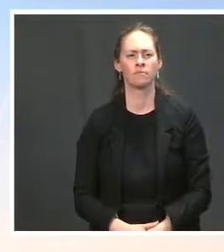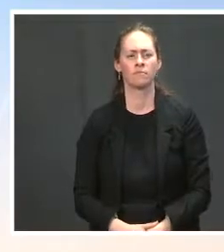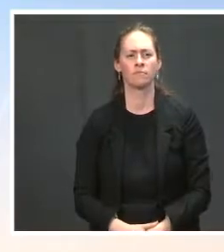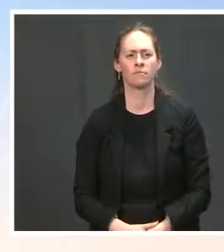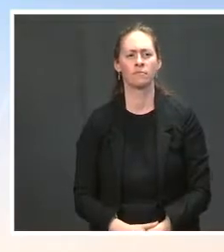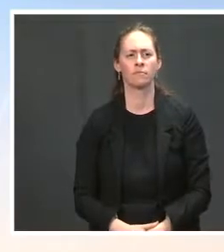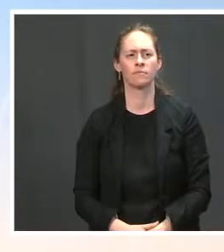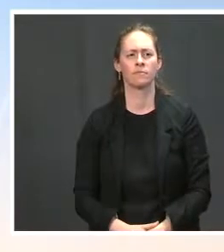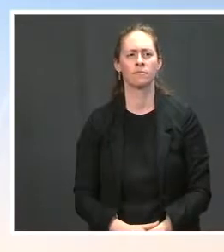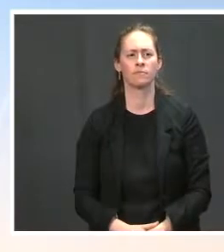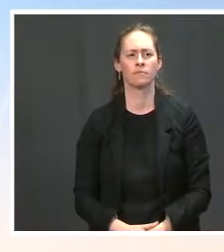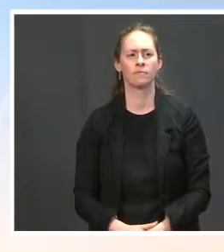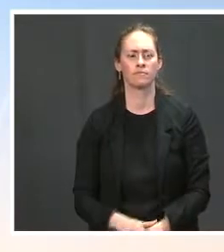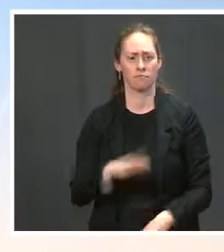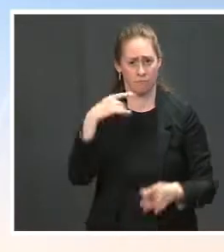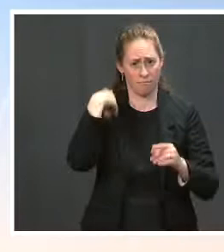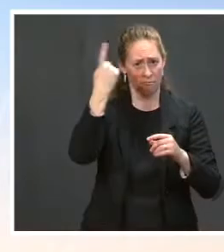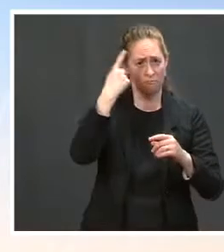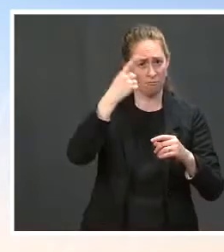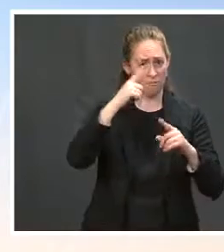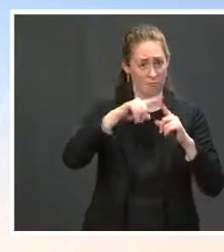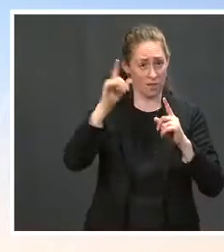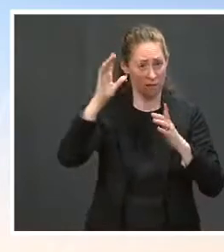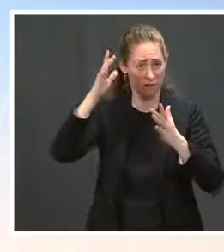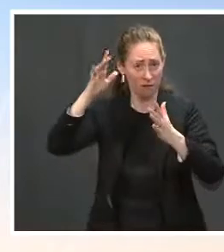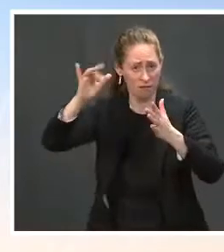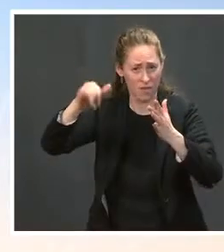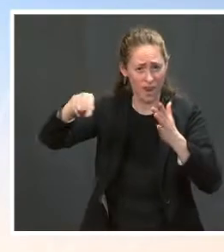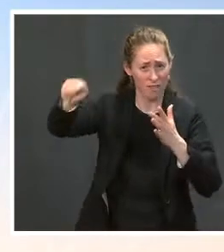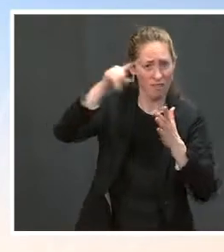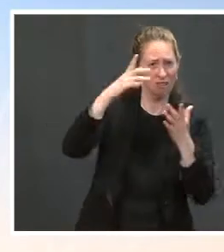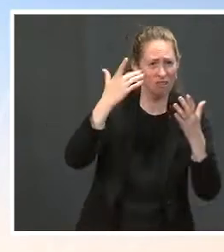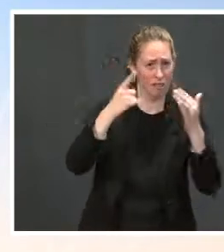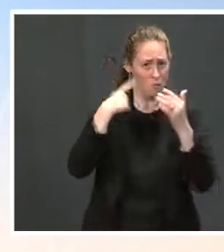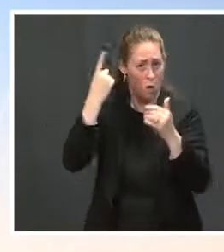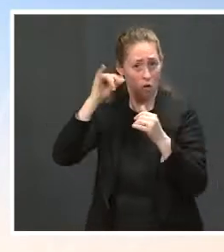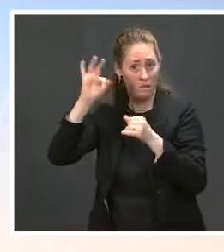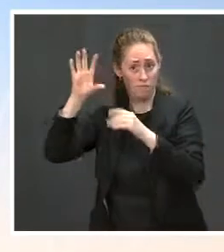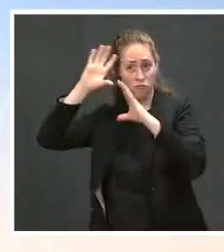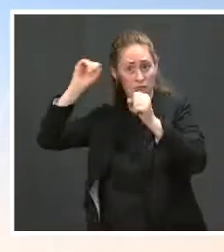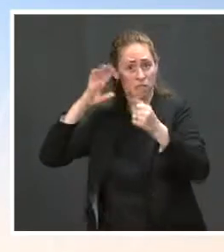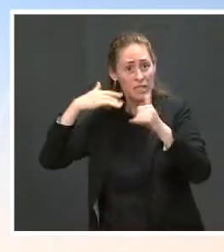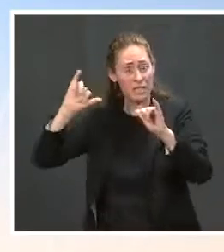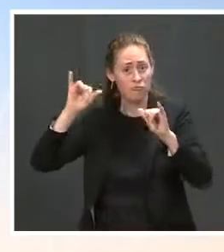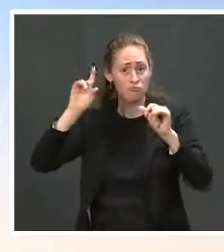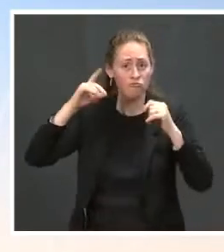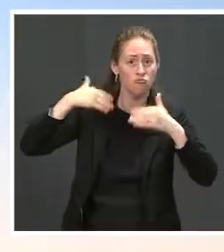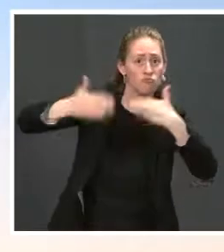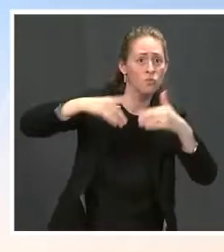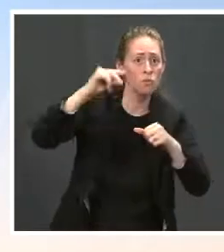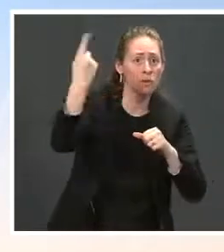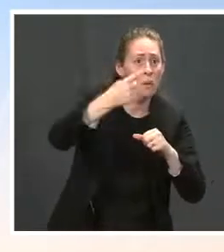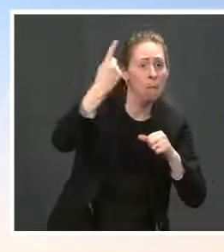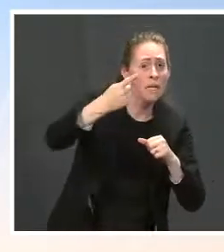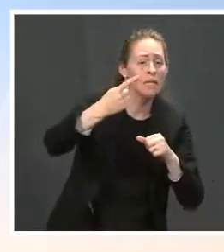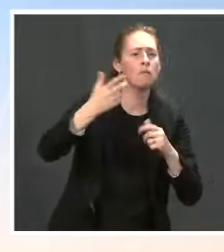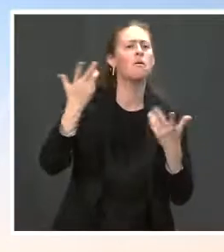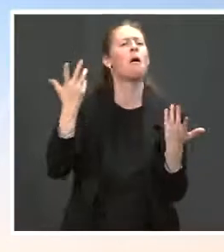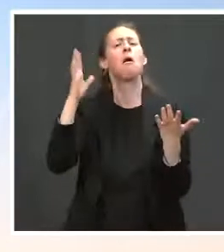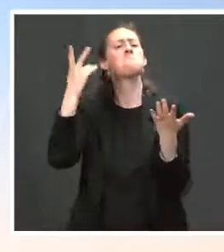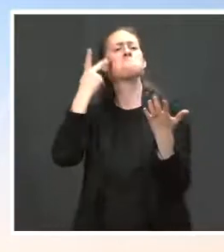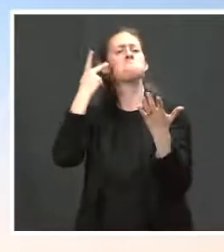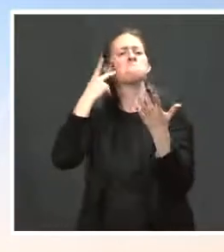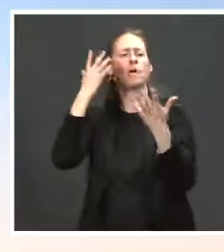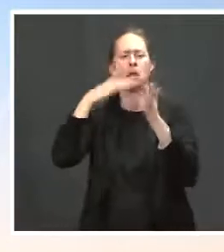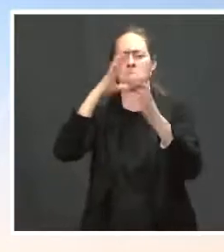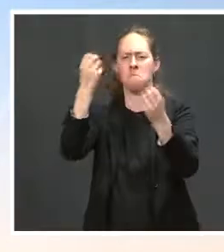took? If there's ongoing litigation, that's typically a factor, but I'm happy to check with you if there's anything additional on this issue.